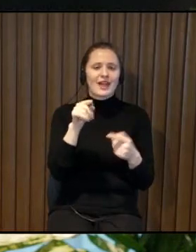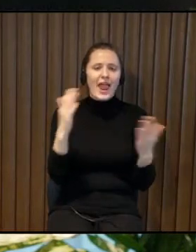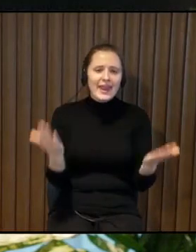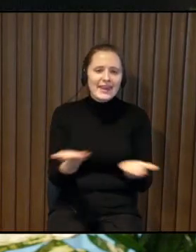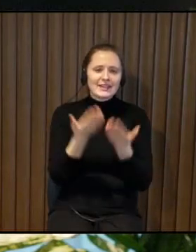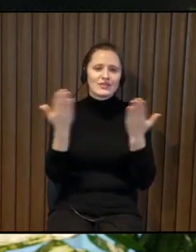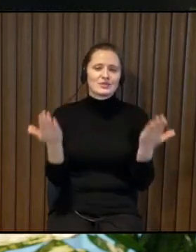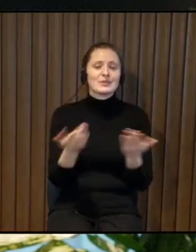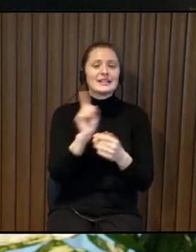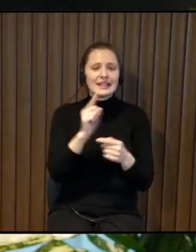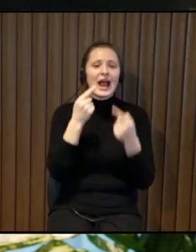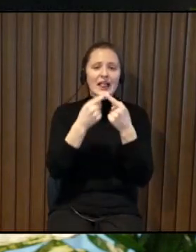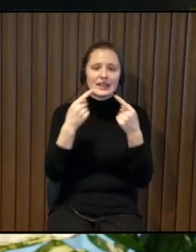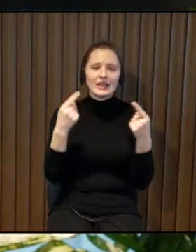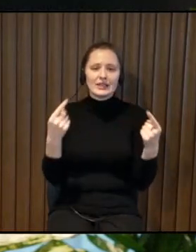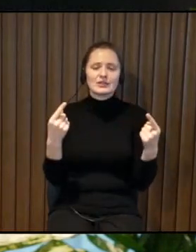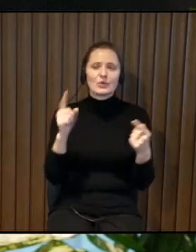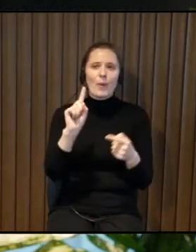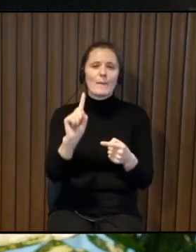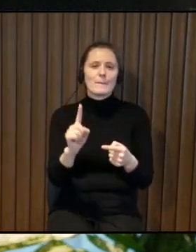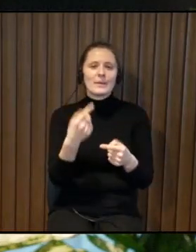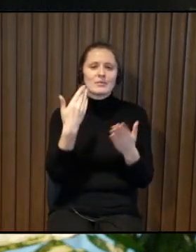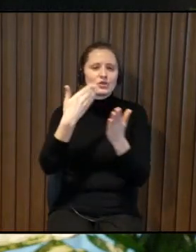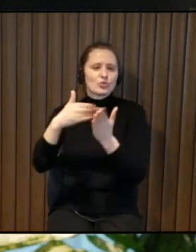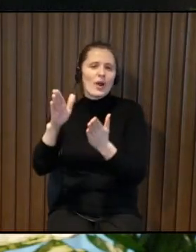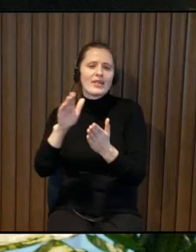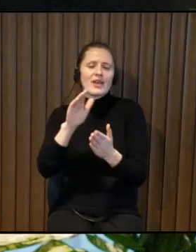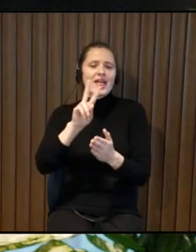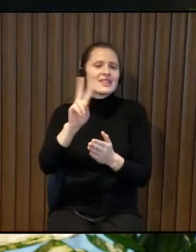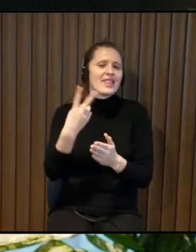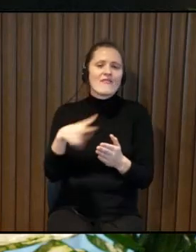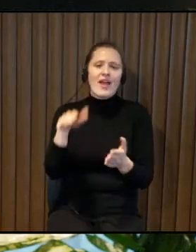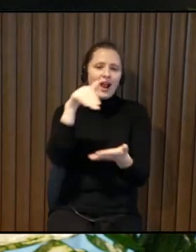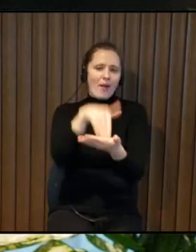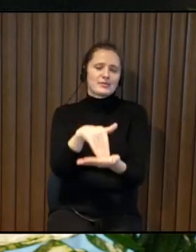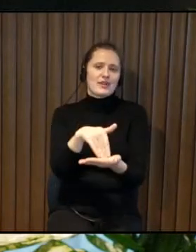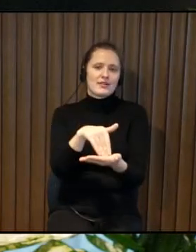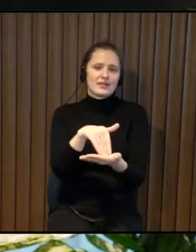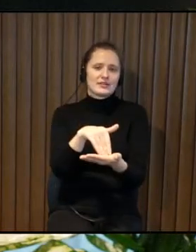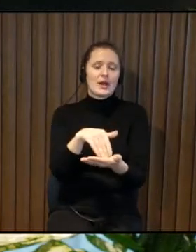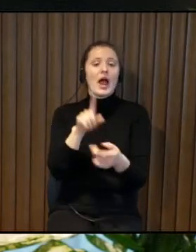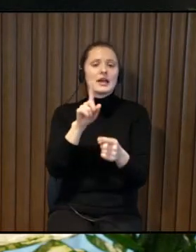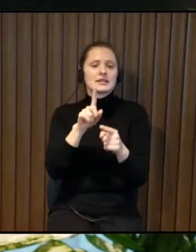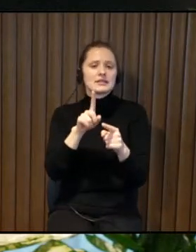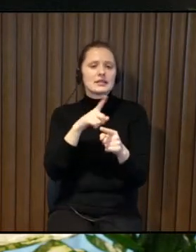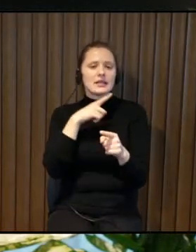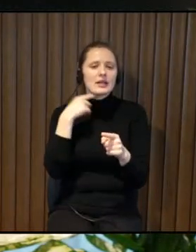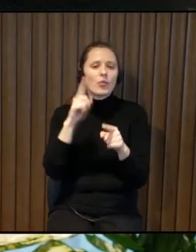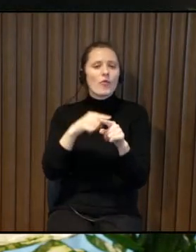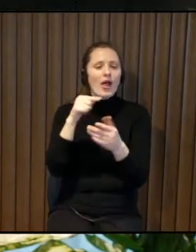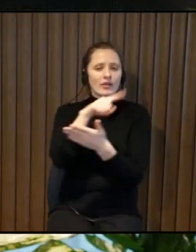for everything, I think, Anete, you inspired them. And you inspired also those who